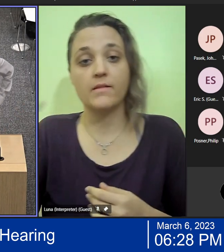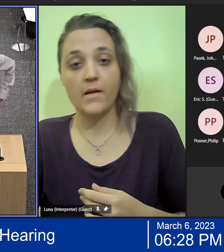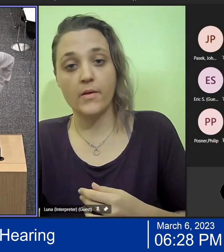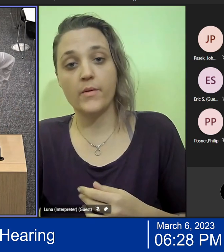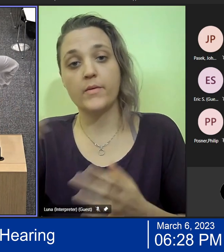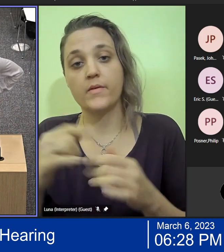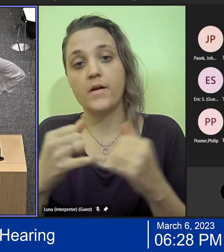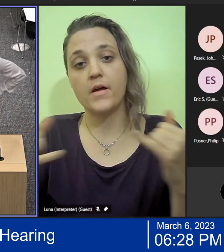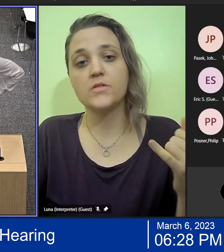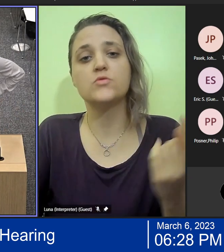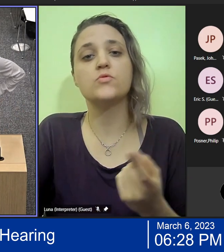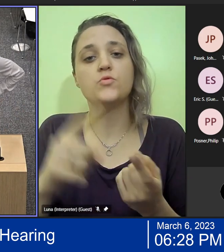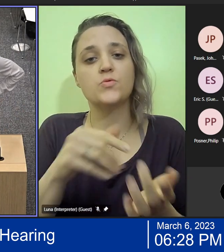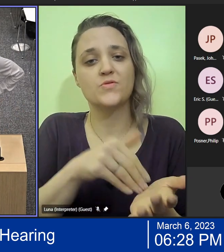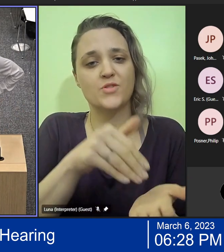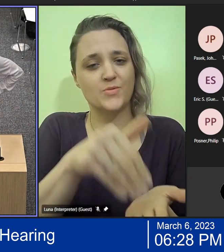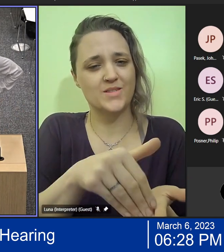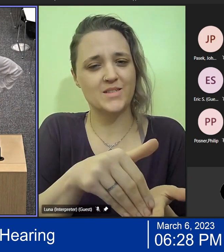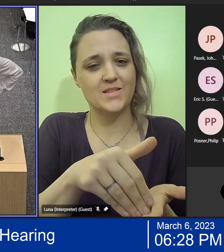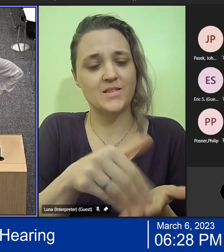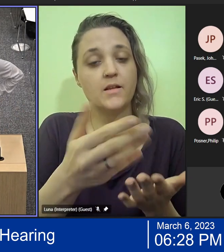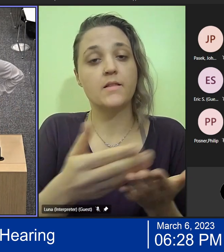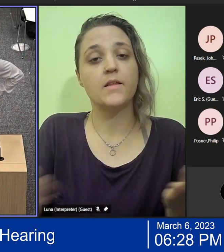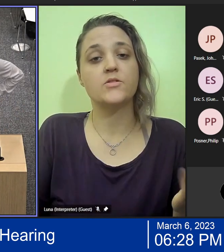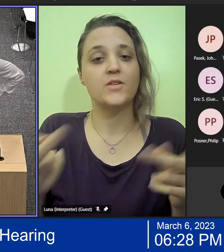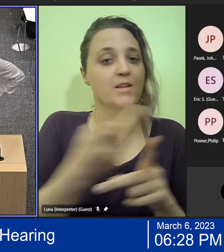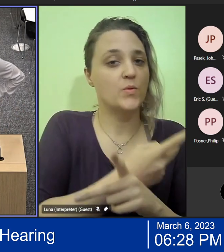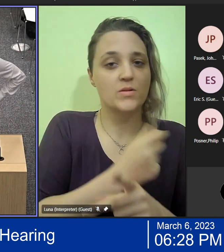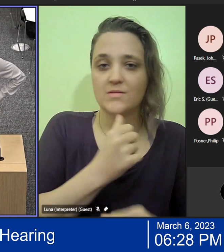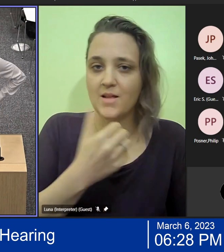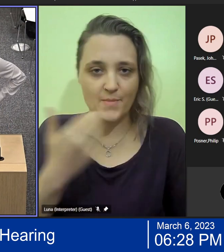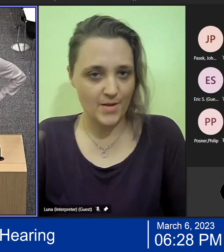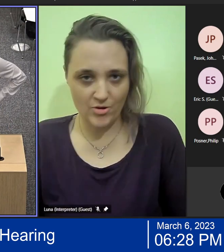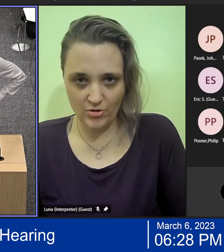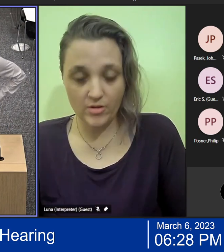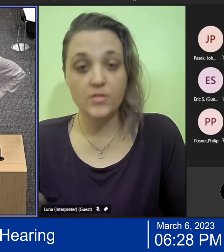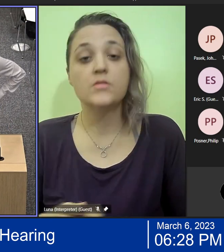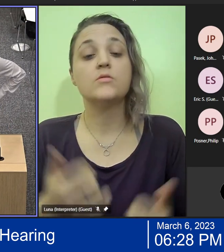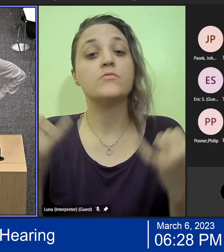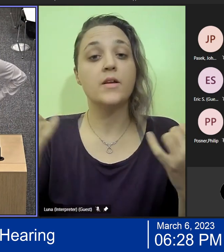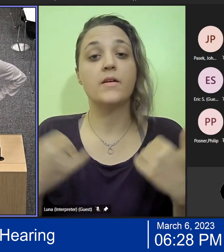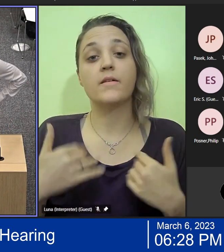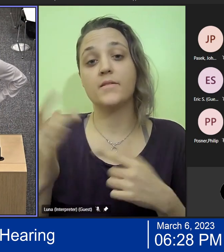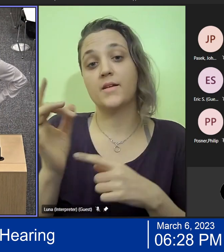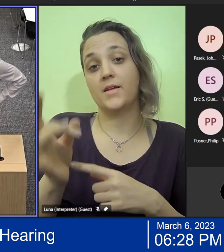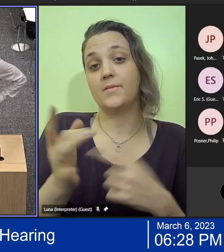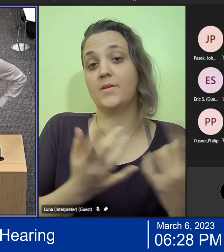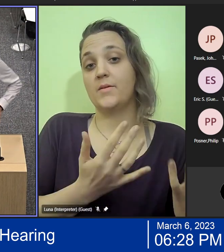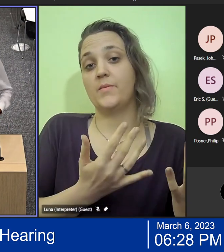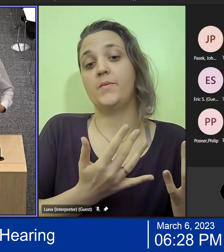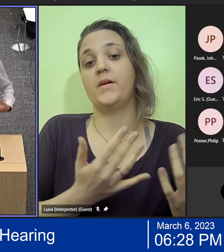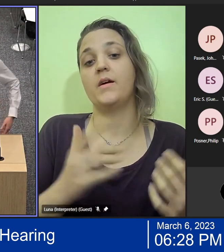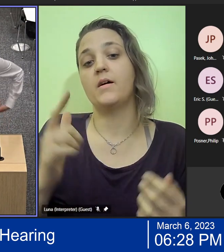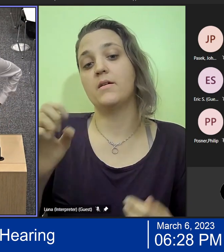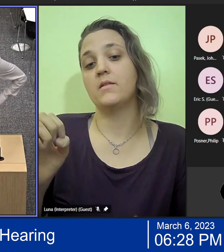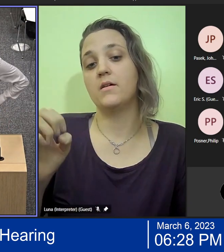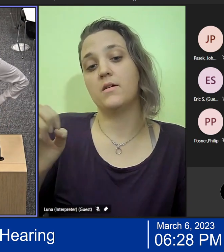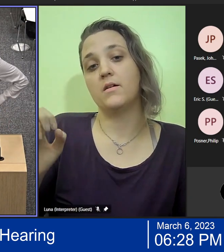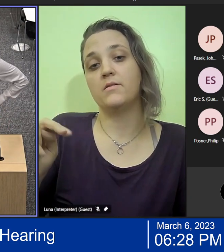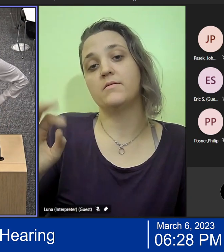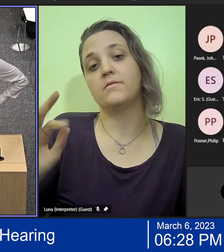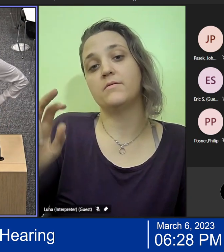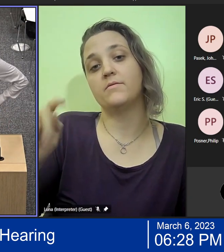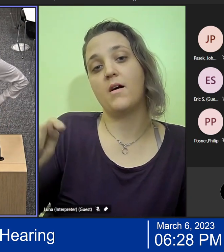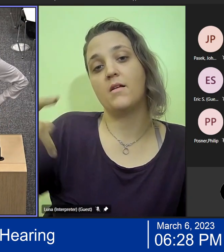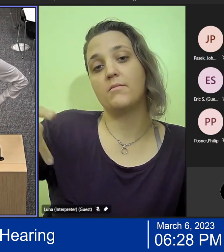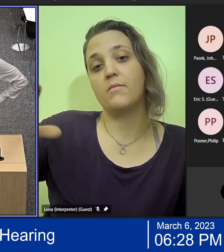the green and yellow lines, we're getting reduced frequencies. Things are getting worse, not better. So right now I have an 8-minute wait